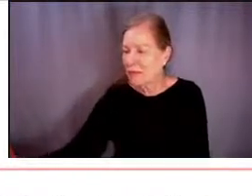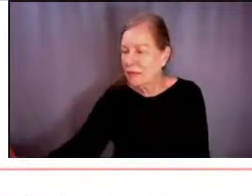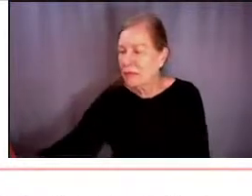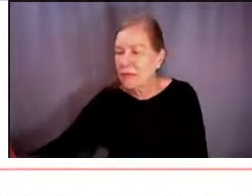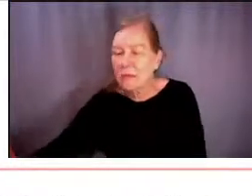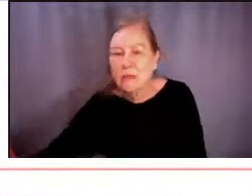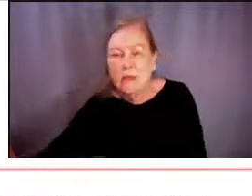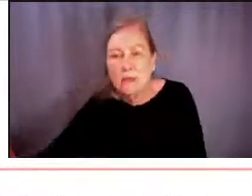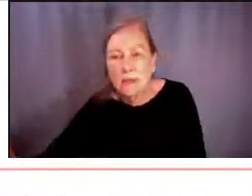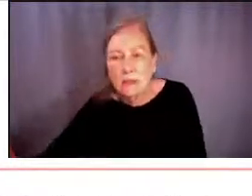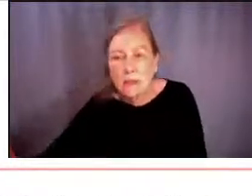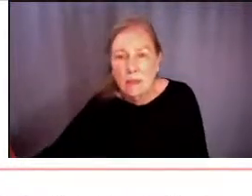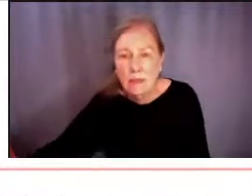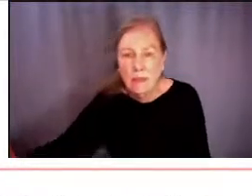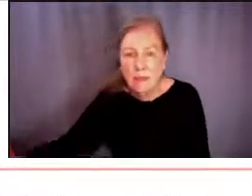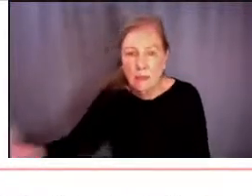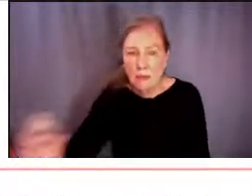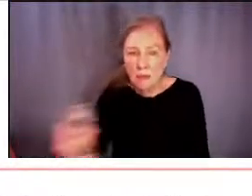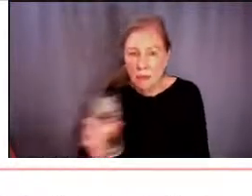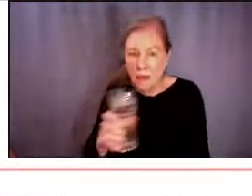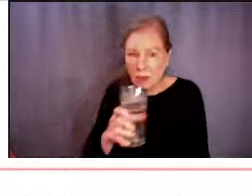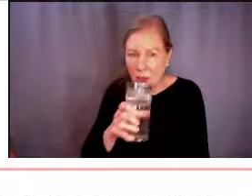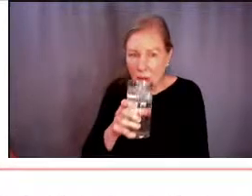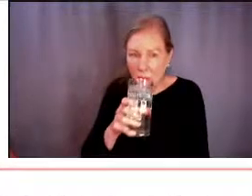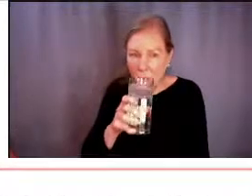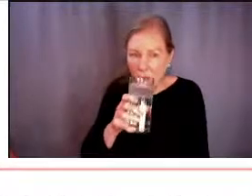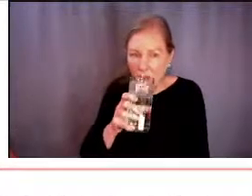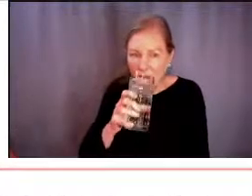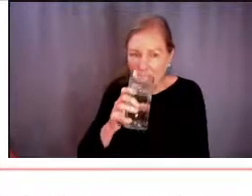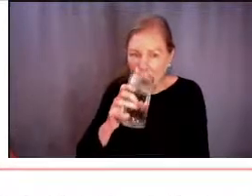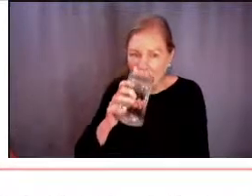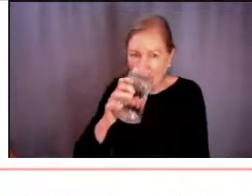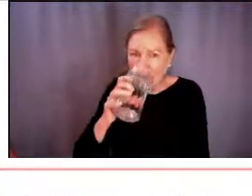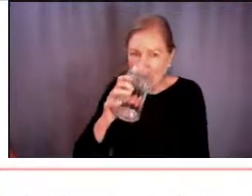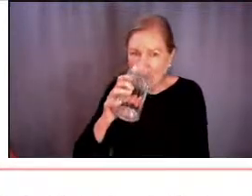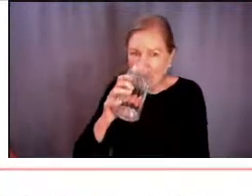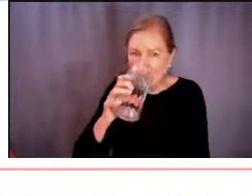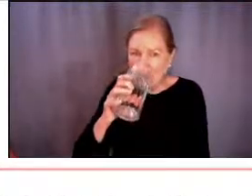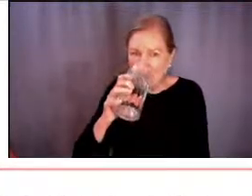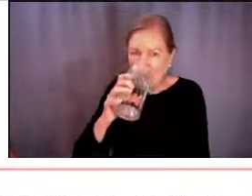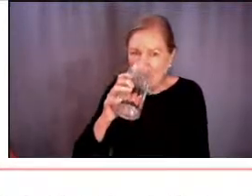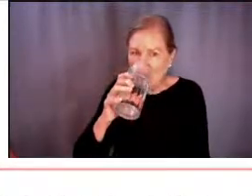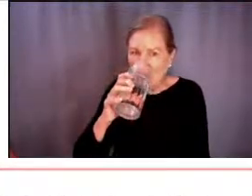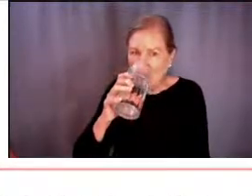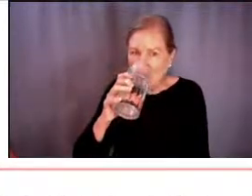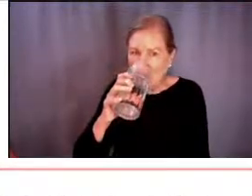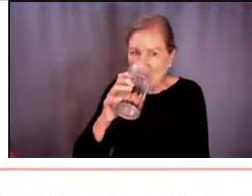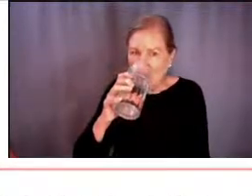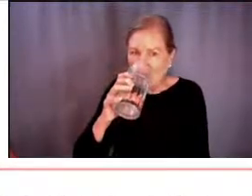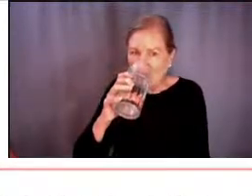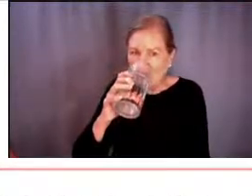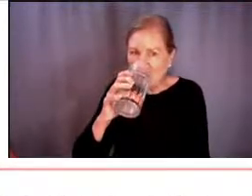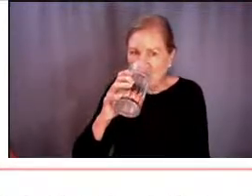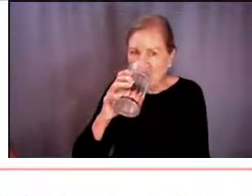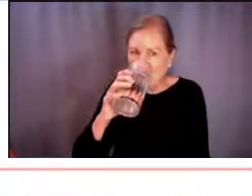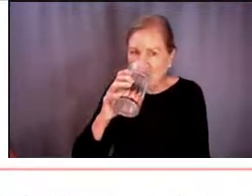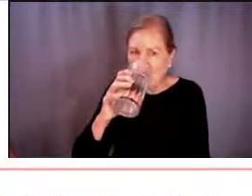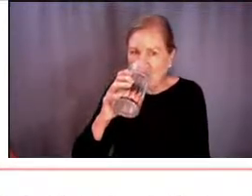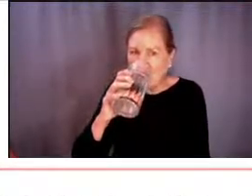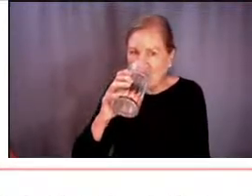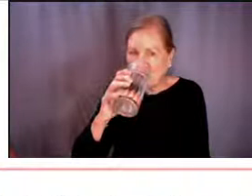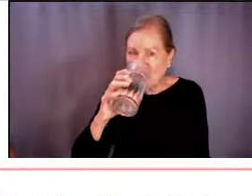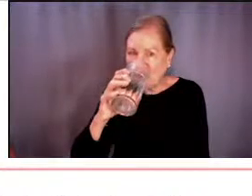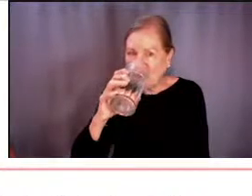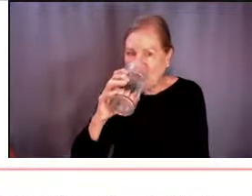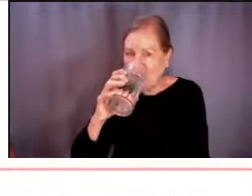to technical questions, for willingness to research until those answers are found, and for courage to step into new spaces.